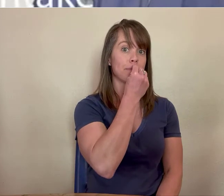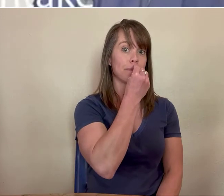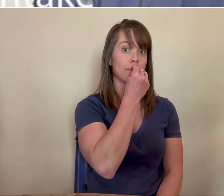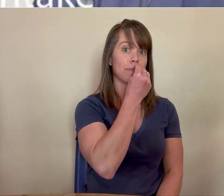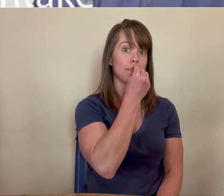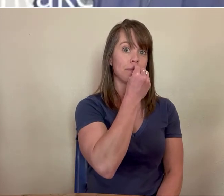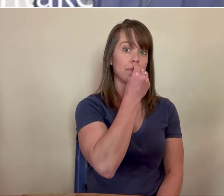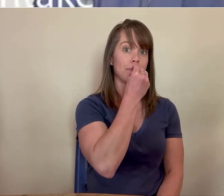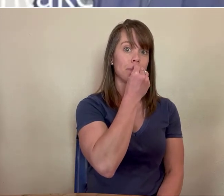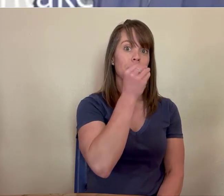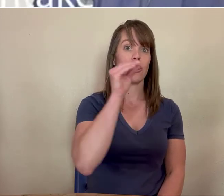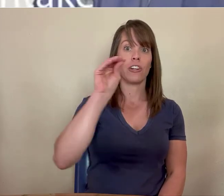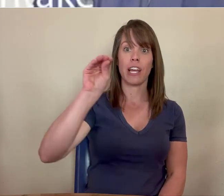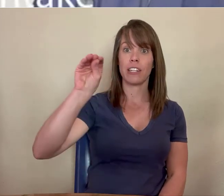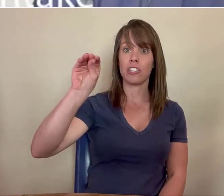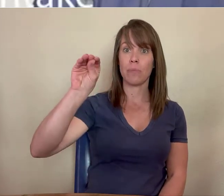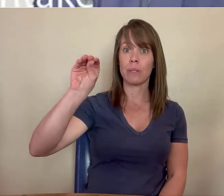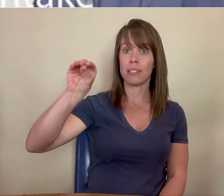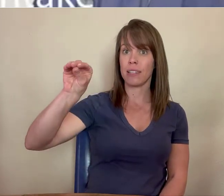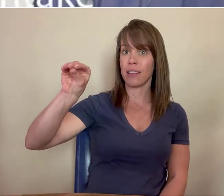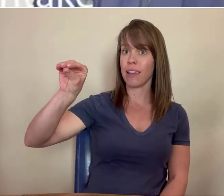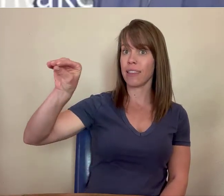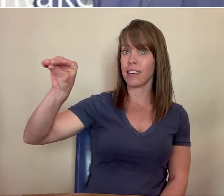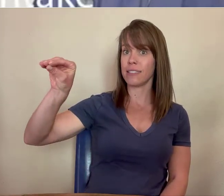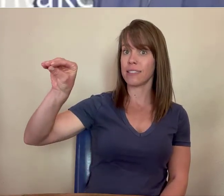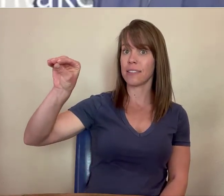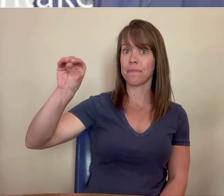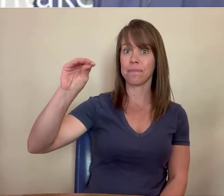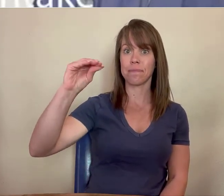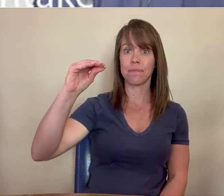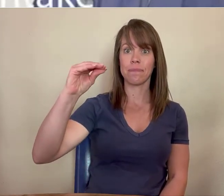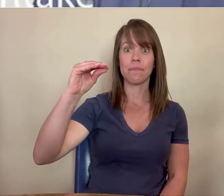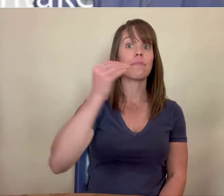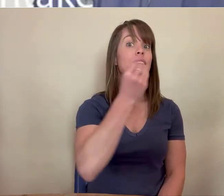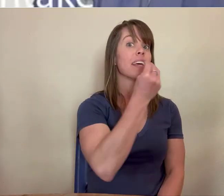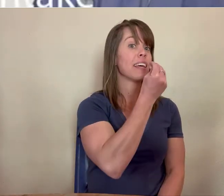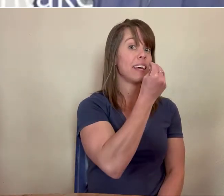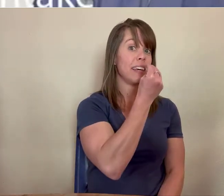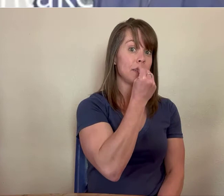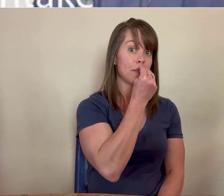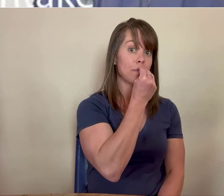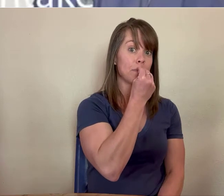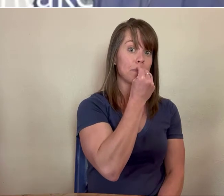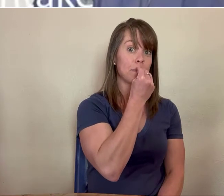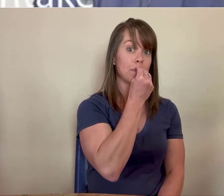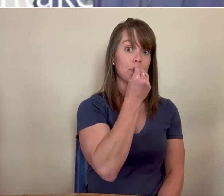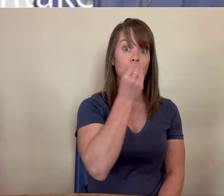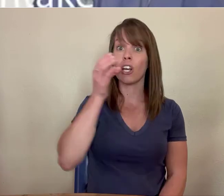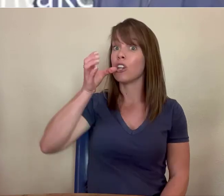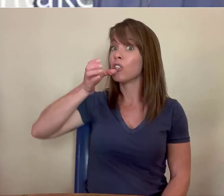eat. Your hand shape is like this. Eat.